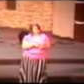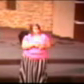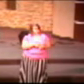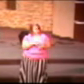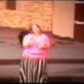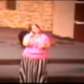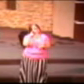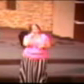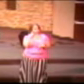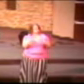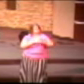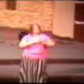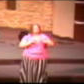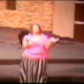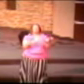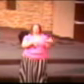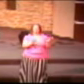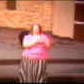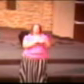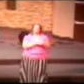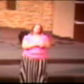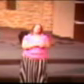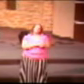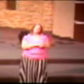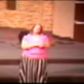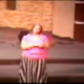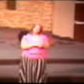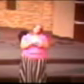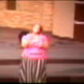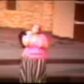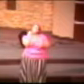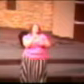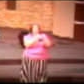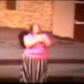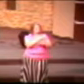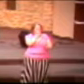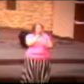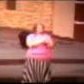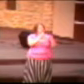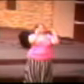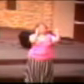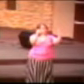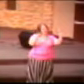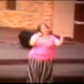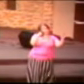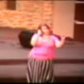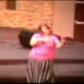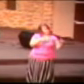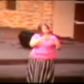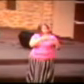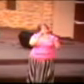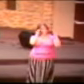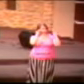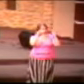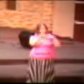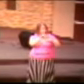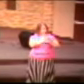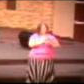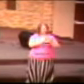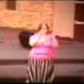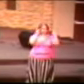I think it's very important because if the disciples were devoted to teaching, I think we ought to be devoted to teaching too.